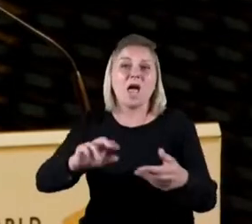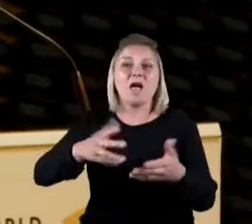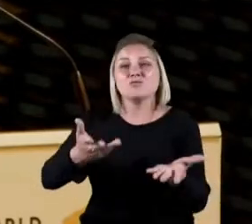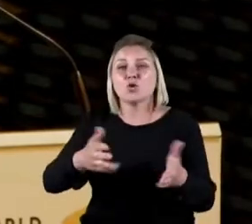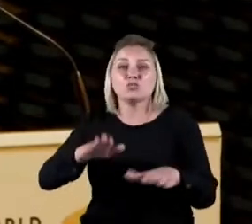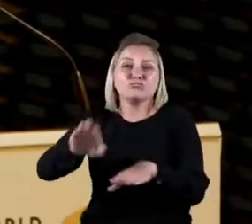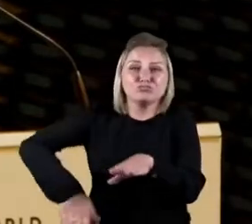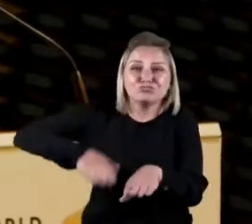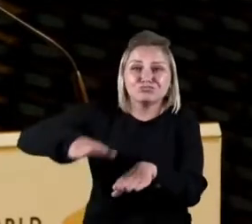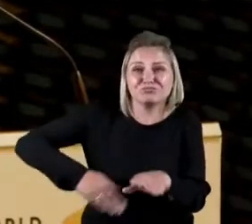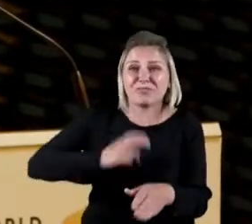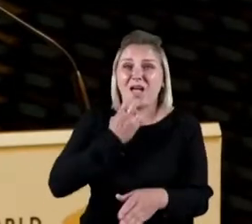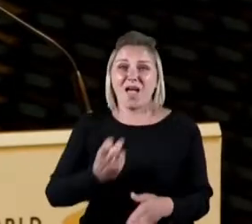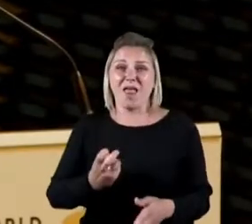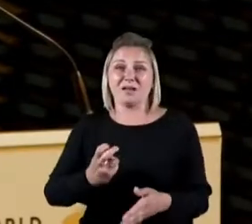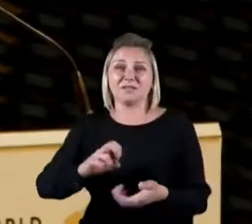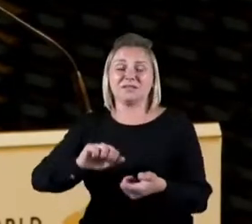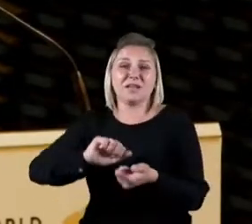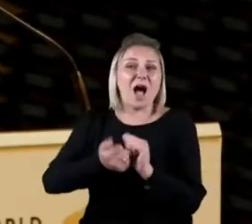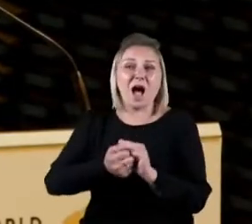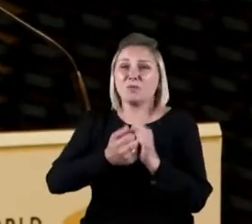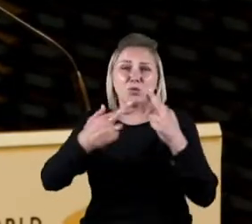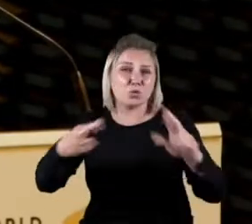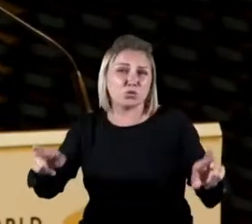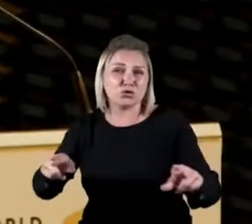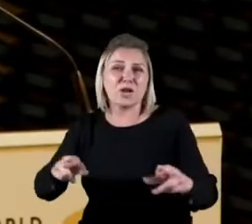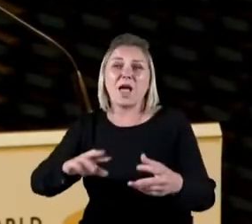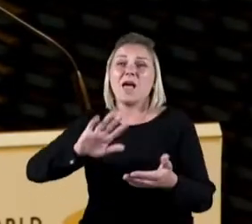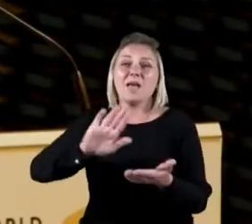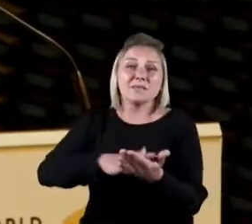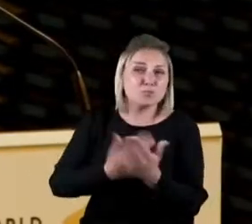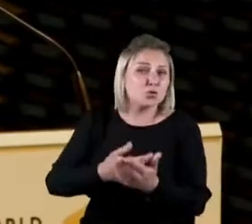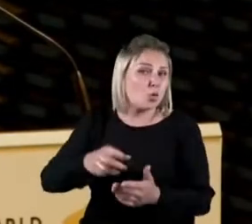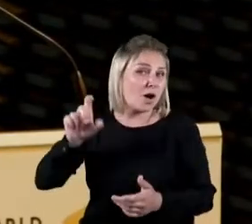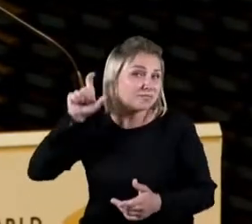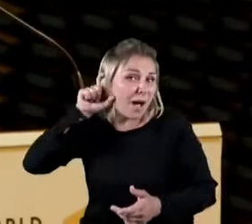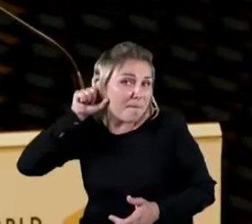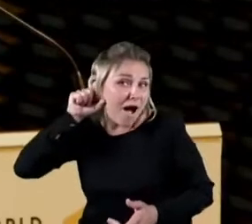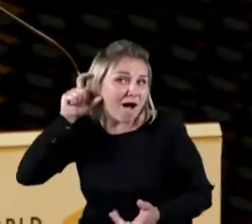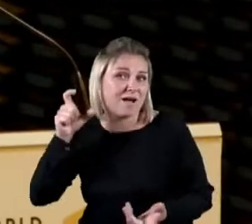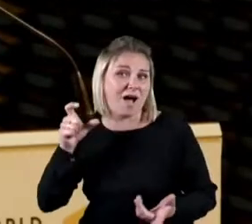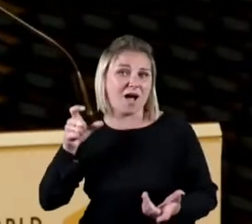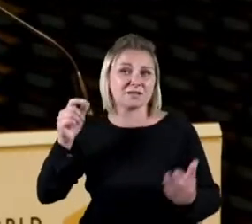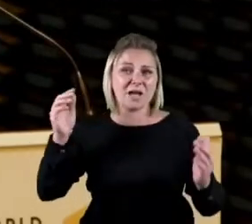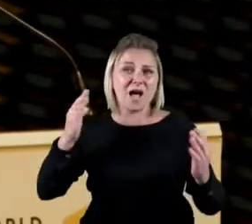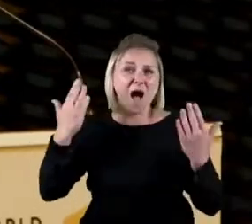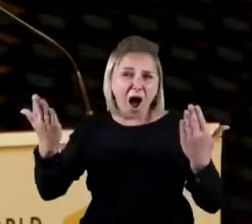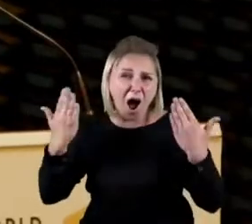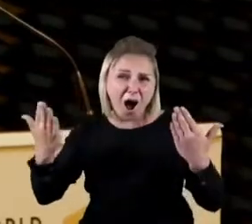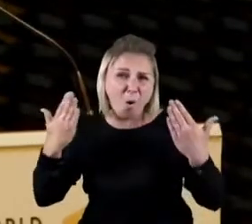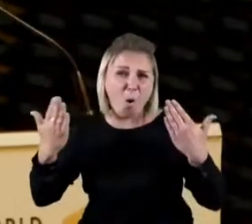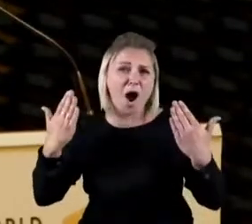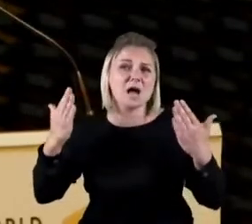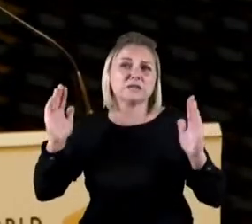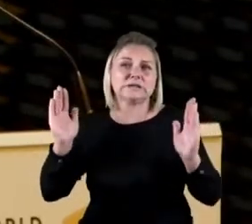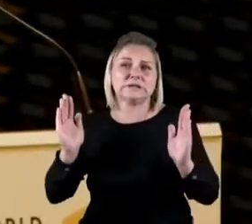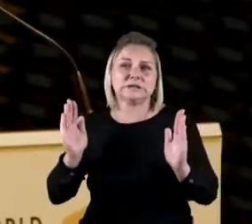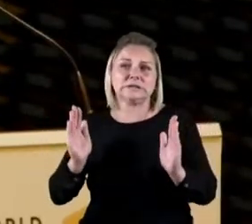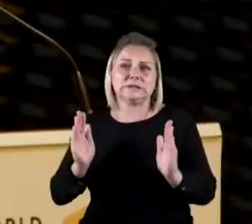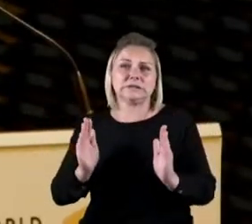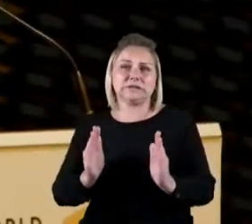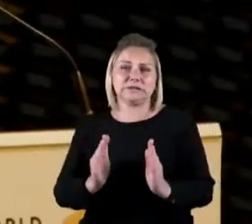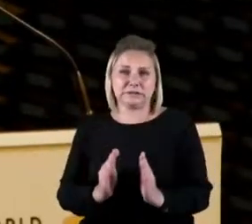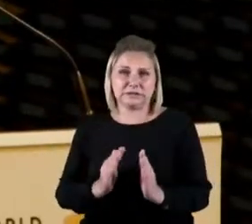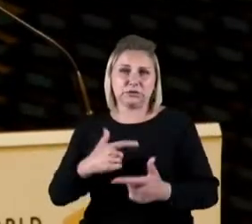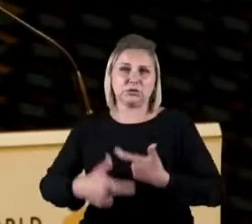you have a hearing impairment, again, these can be particularly difficult. Thinking about what does that mean for the urban environment we create. Removing cars entirely.